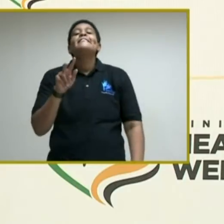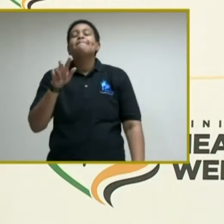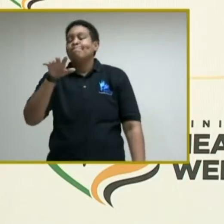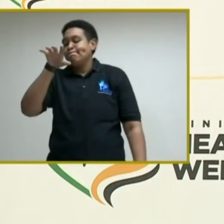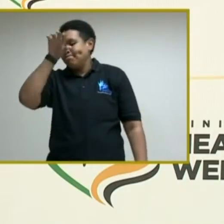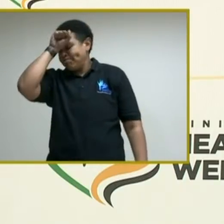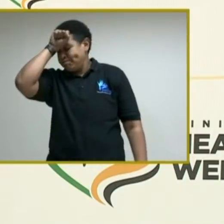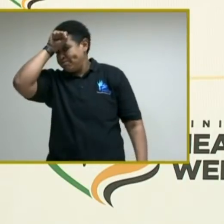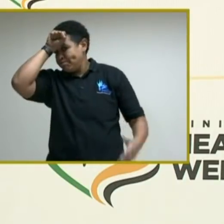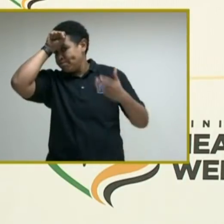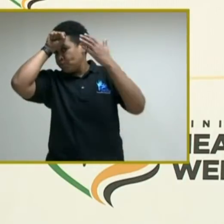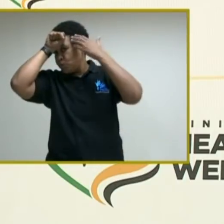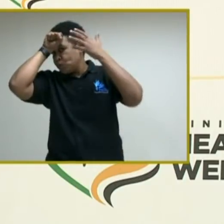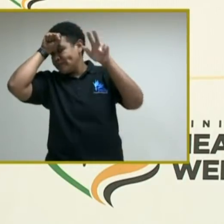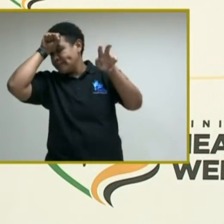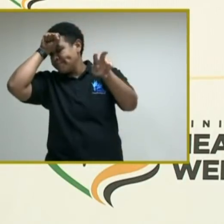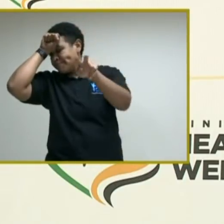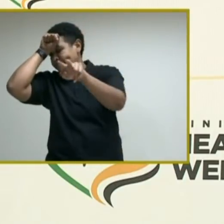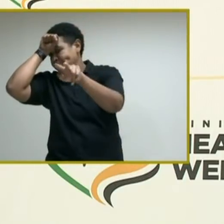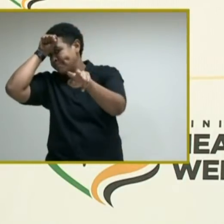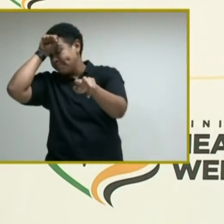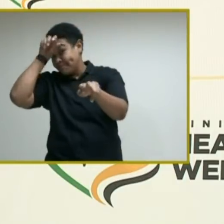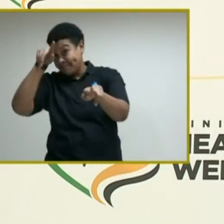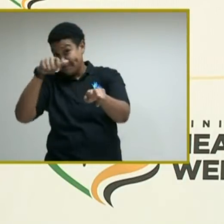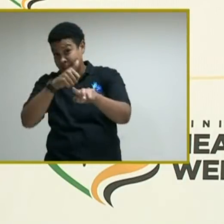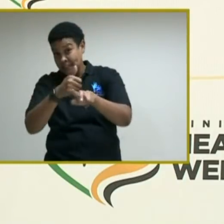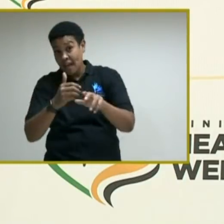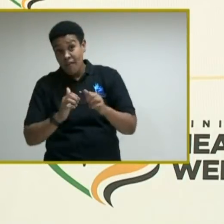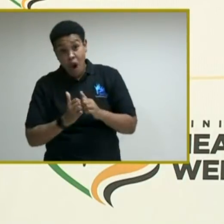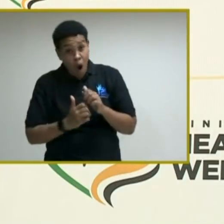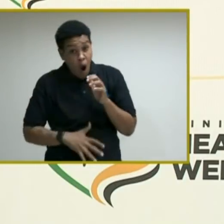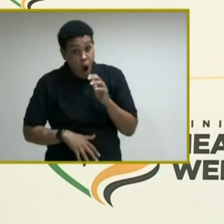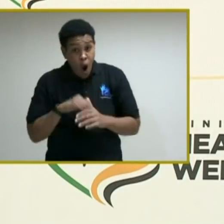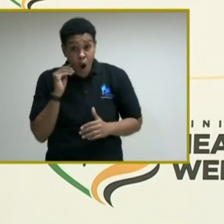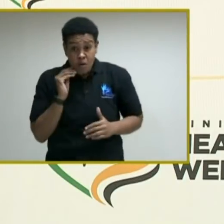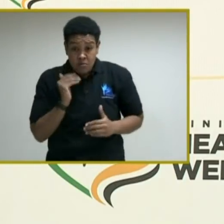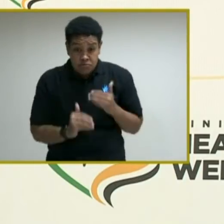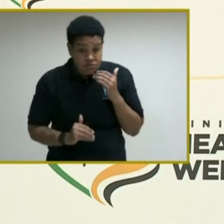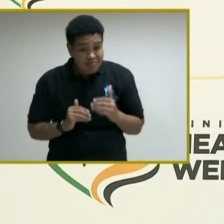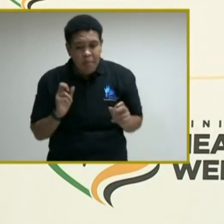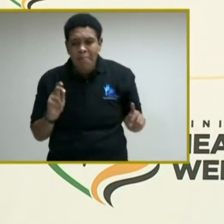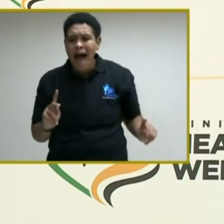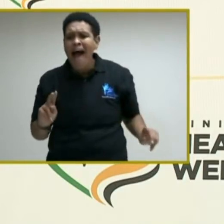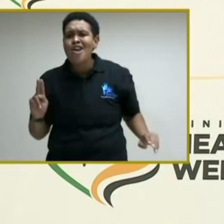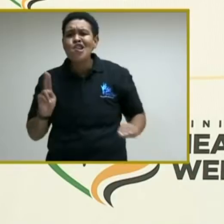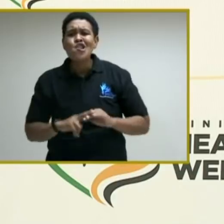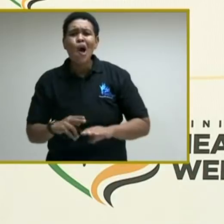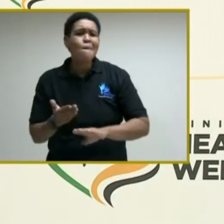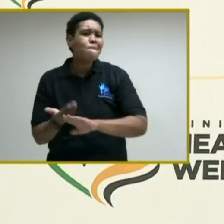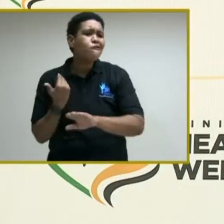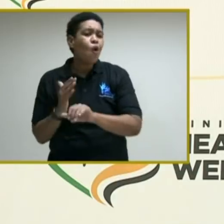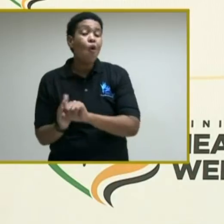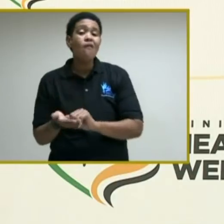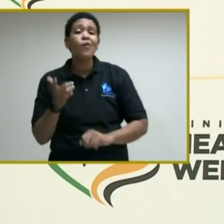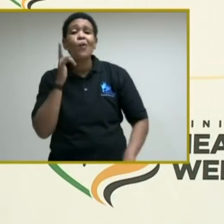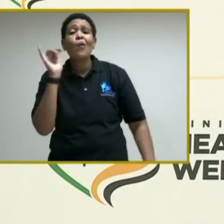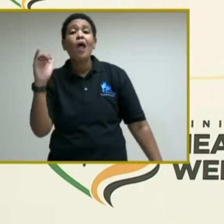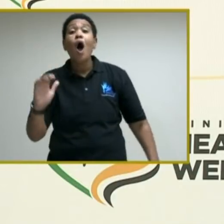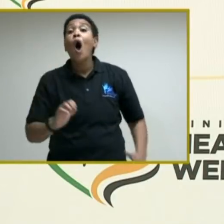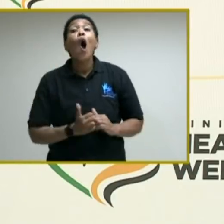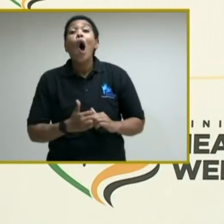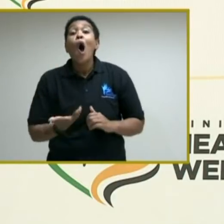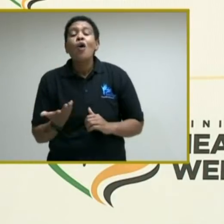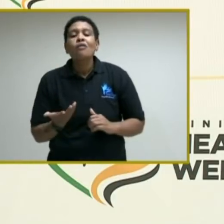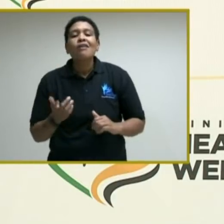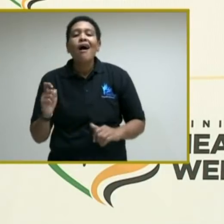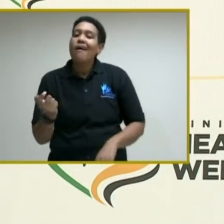that it is the way out to get back to normalcy. It is the way out to get back to work,